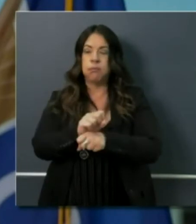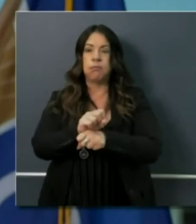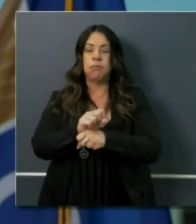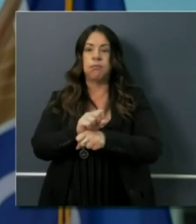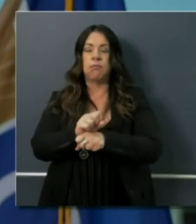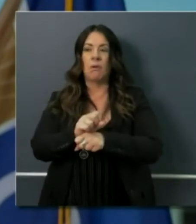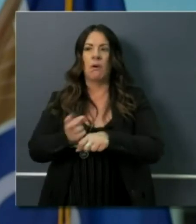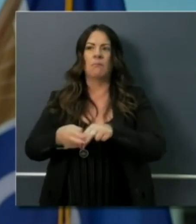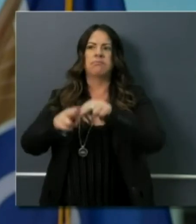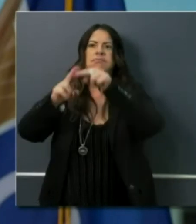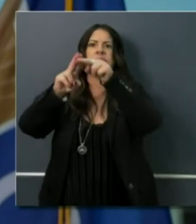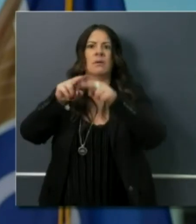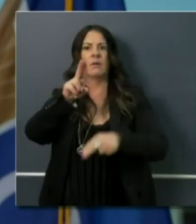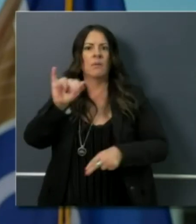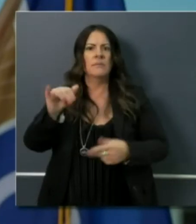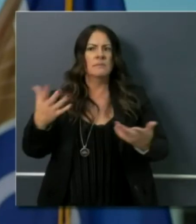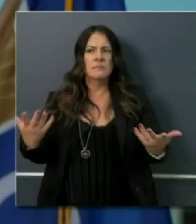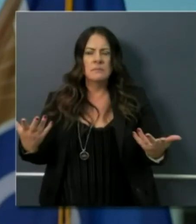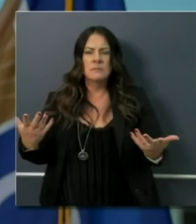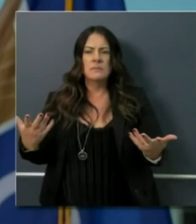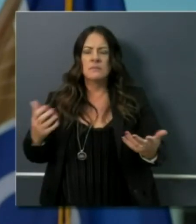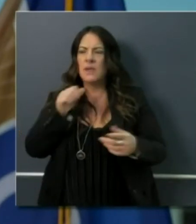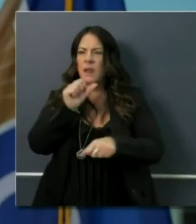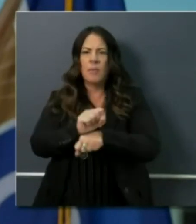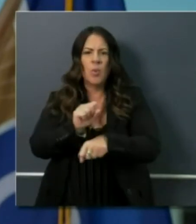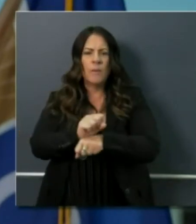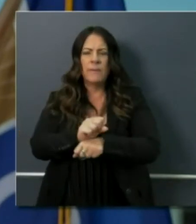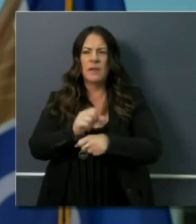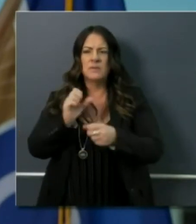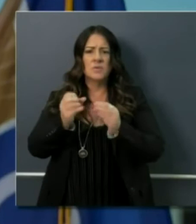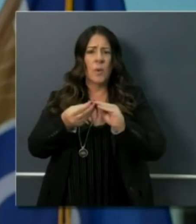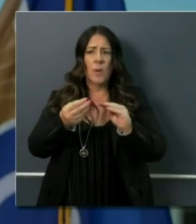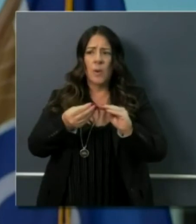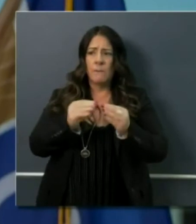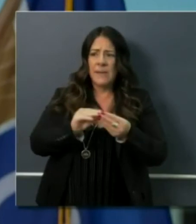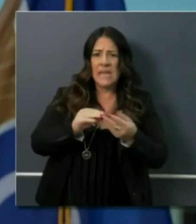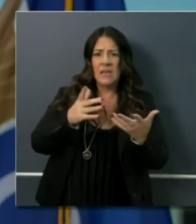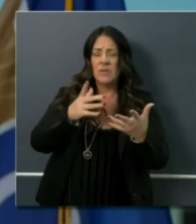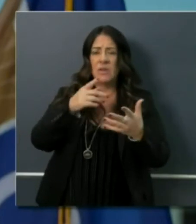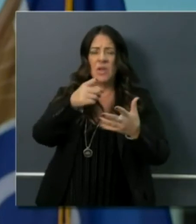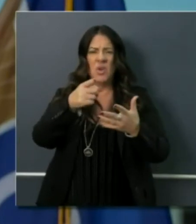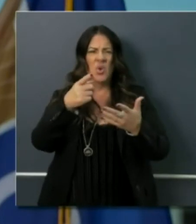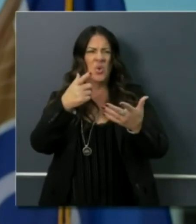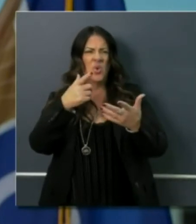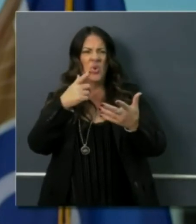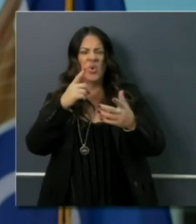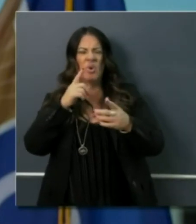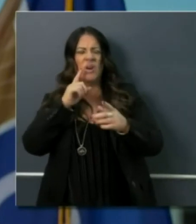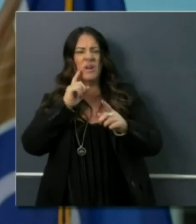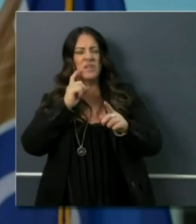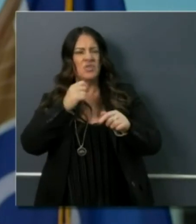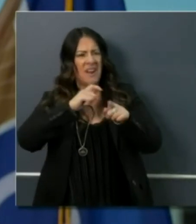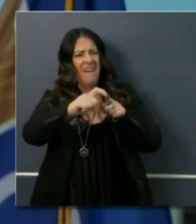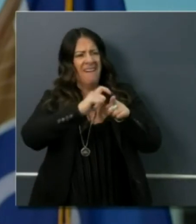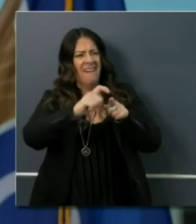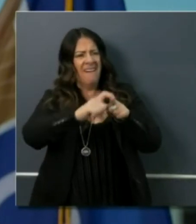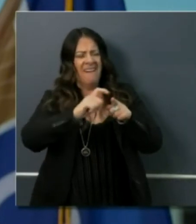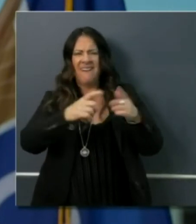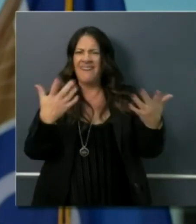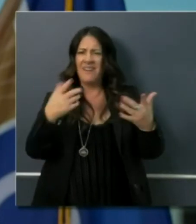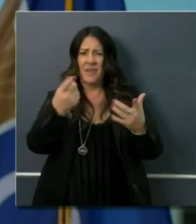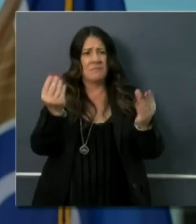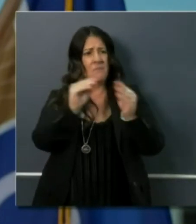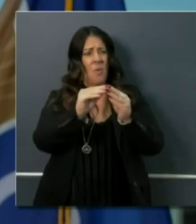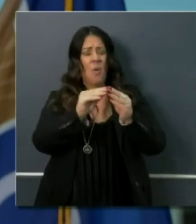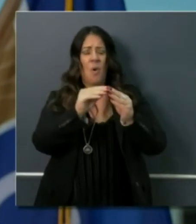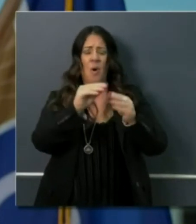with the huge spike in incoming phone calls? Is there going to be more people added to the phone lines to work them? Yeah. Can EDD open up their phone